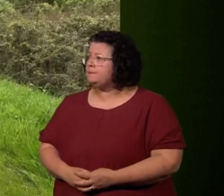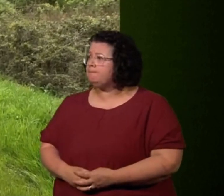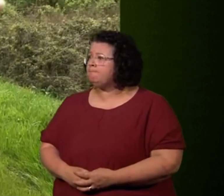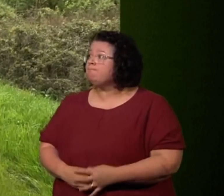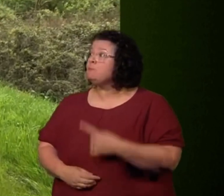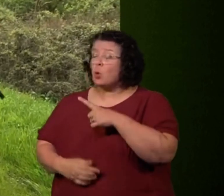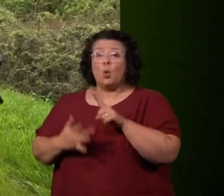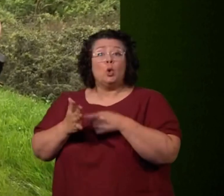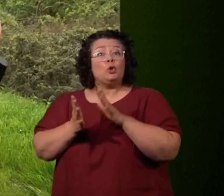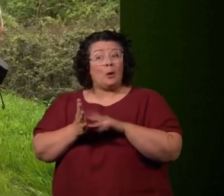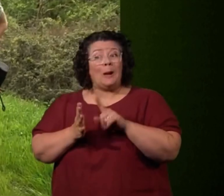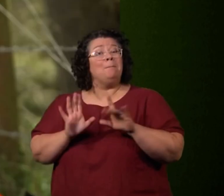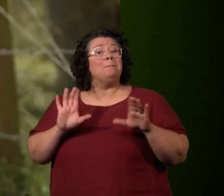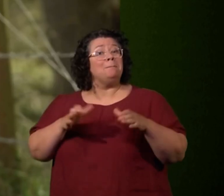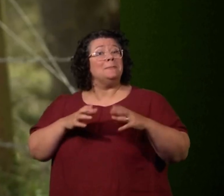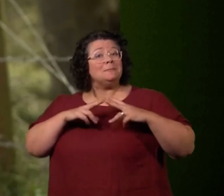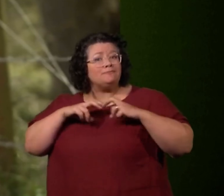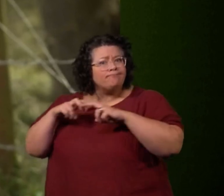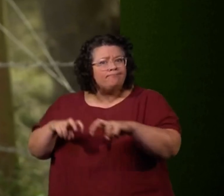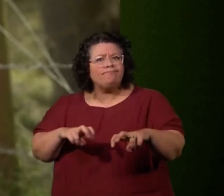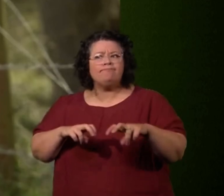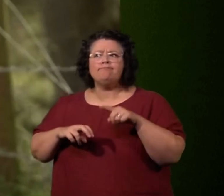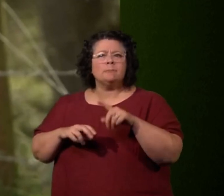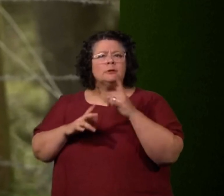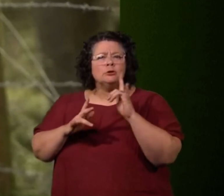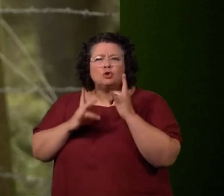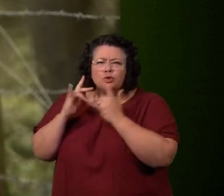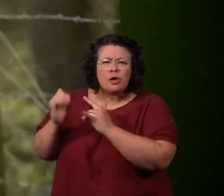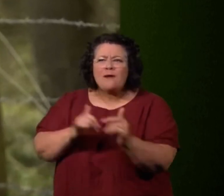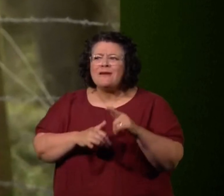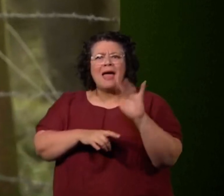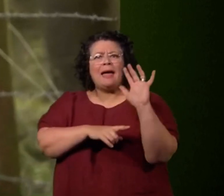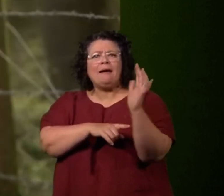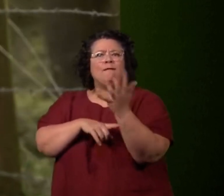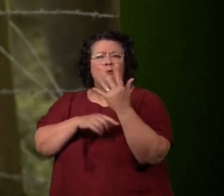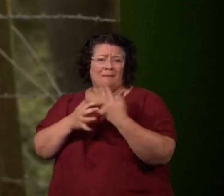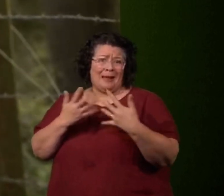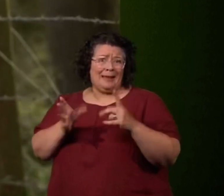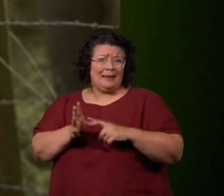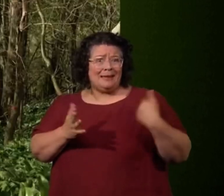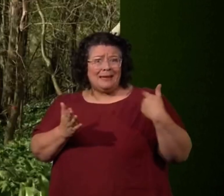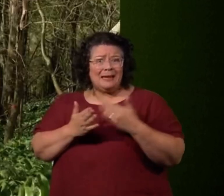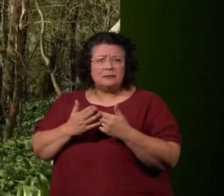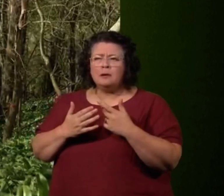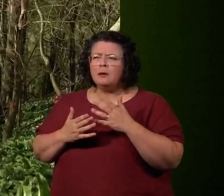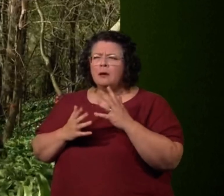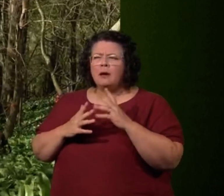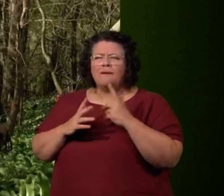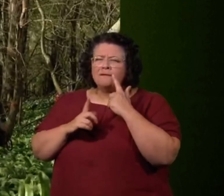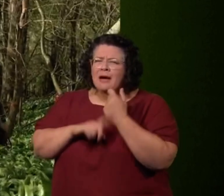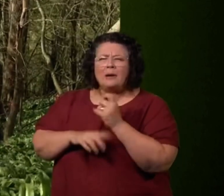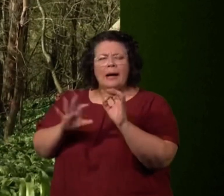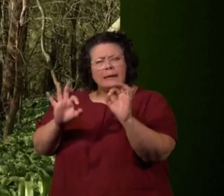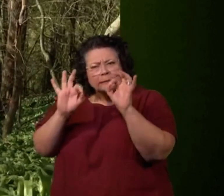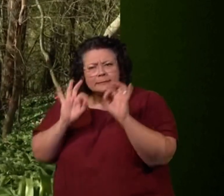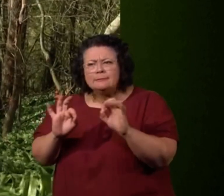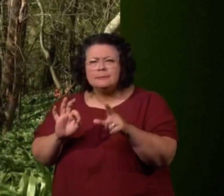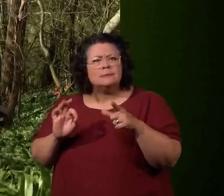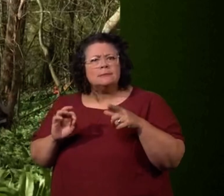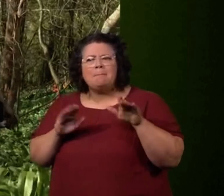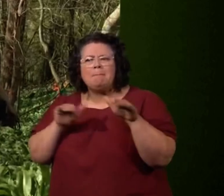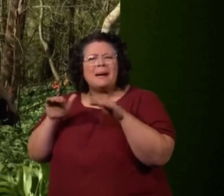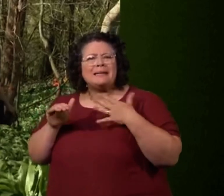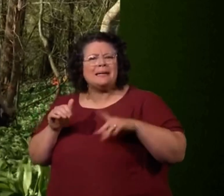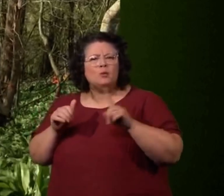been surveying these forests for years to find out where exactly they like to roost, so they can pave the way